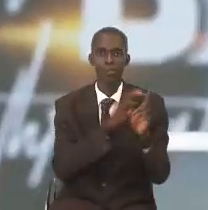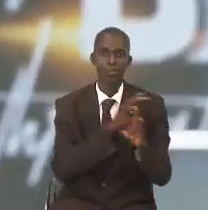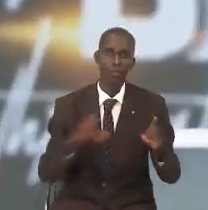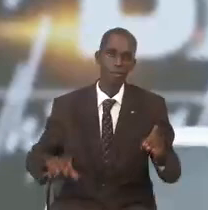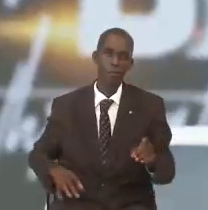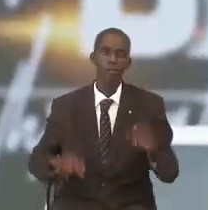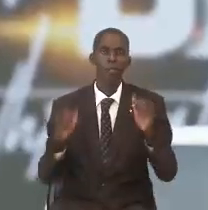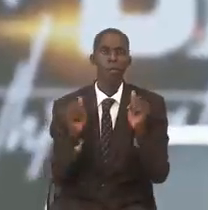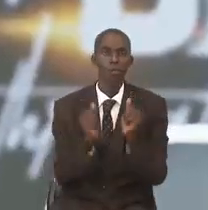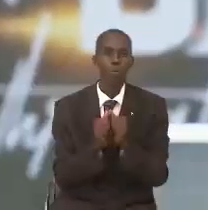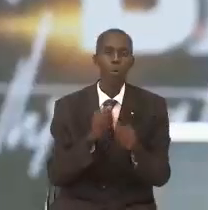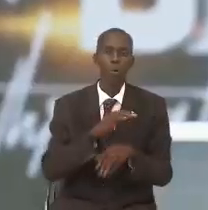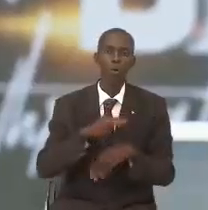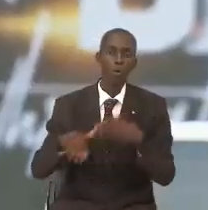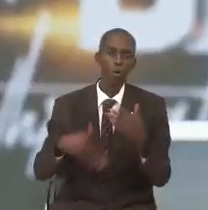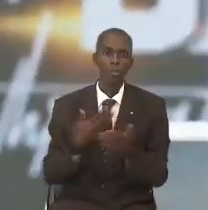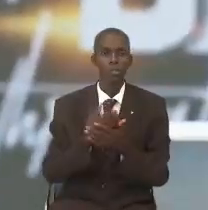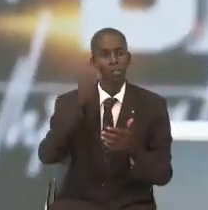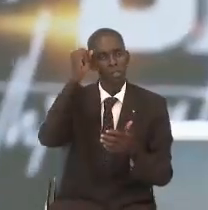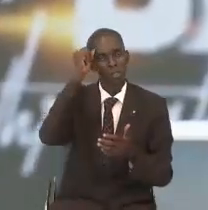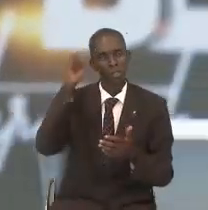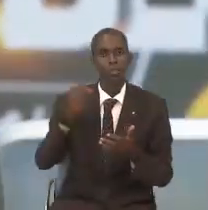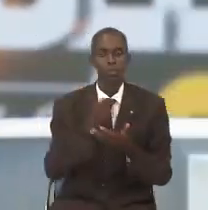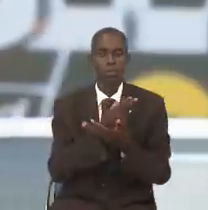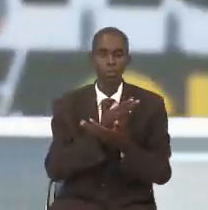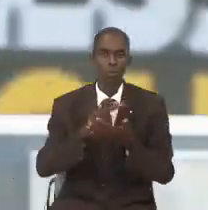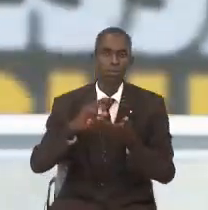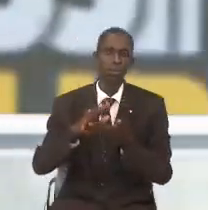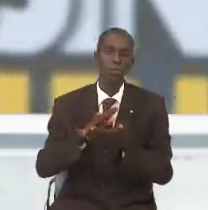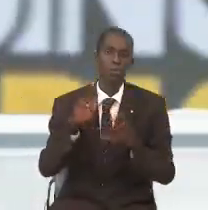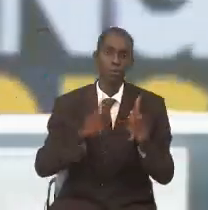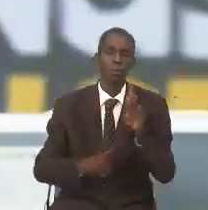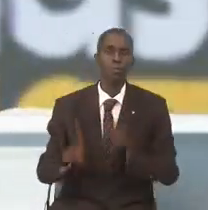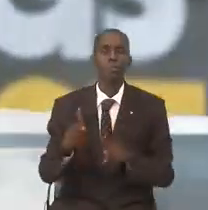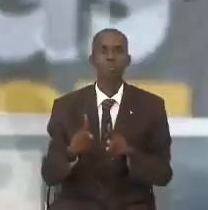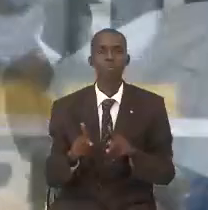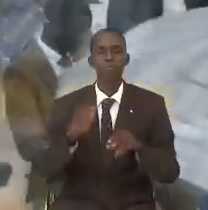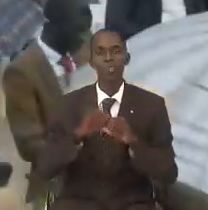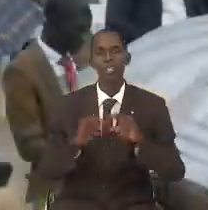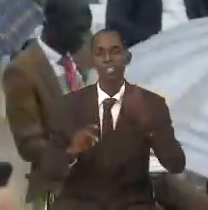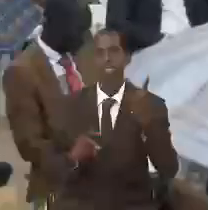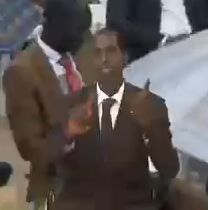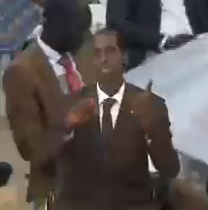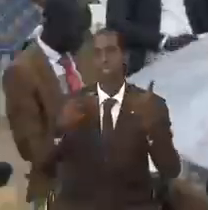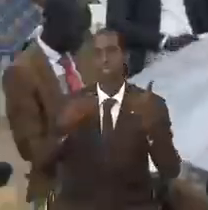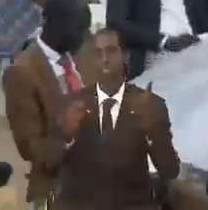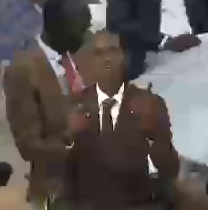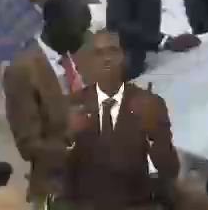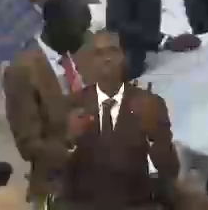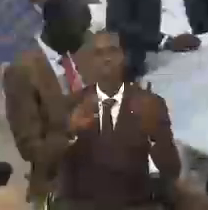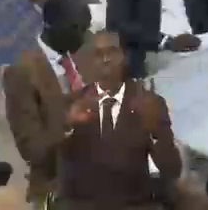with all his saints. 2 Thessalonians chapter